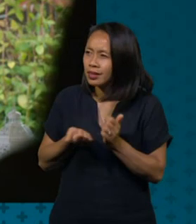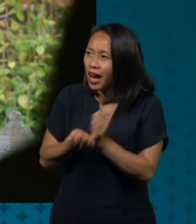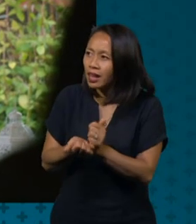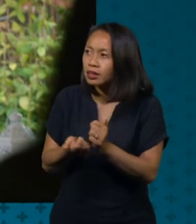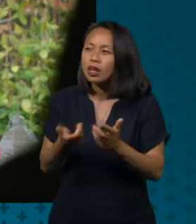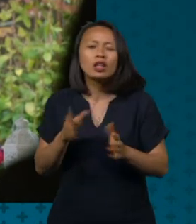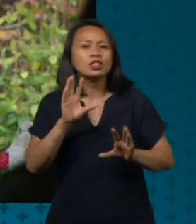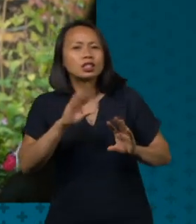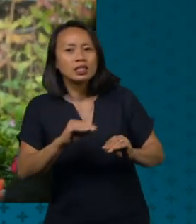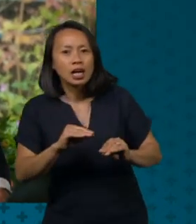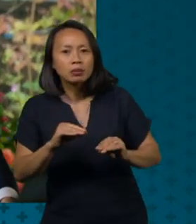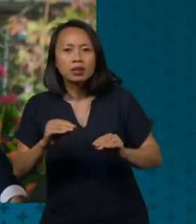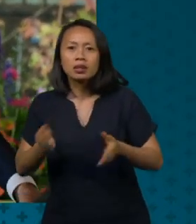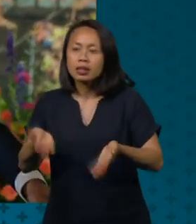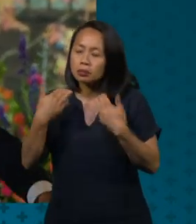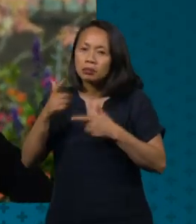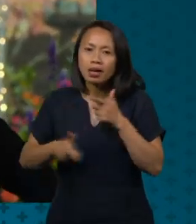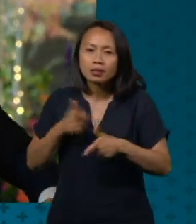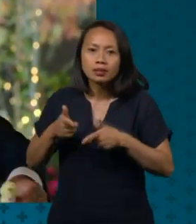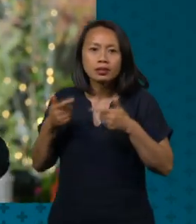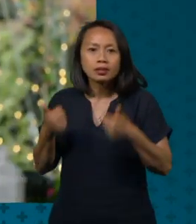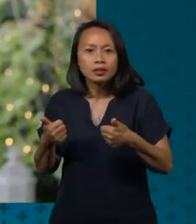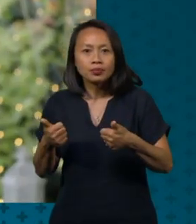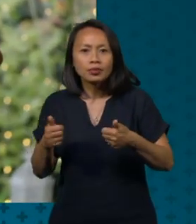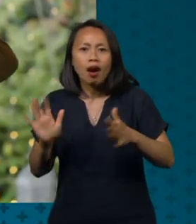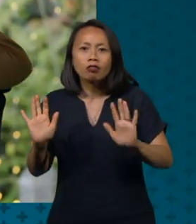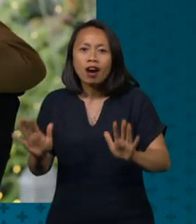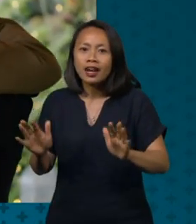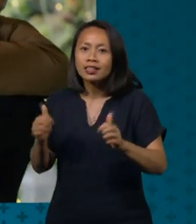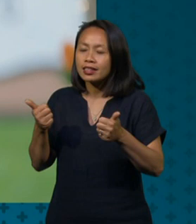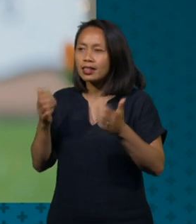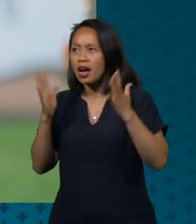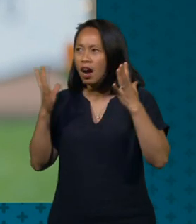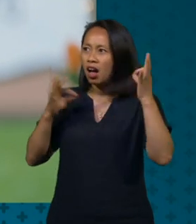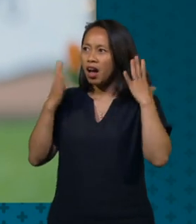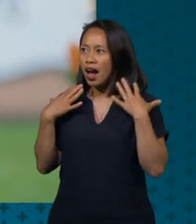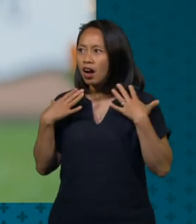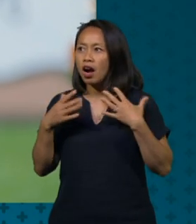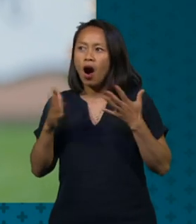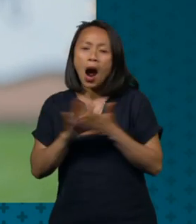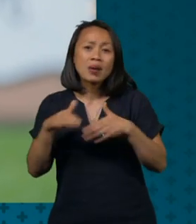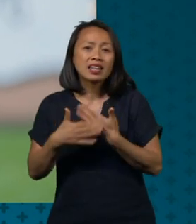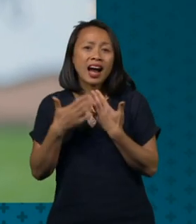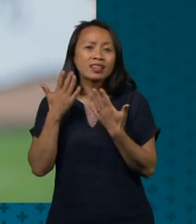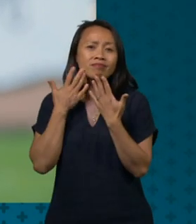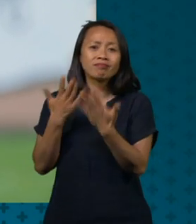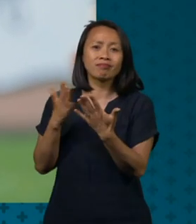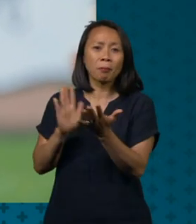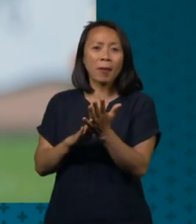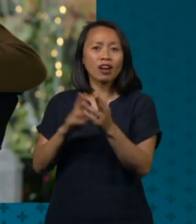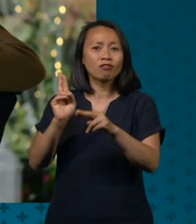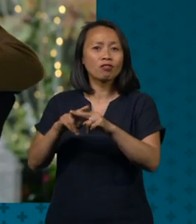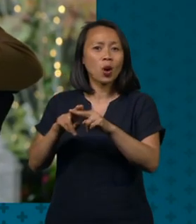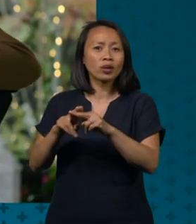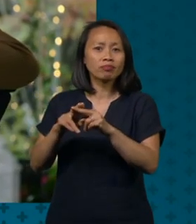And so at last, the happiest day ever could happen for Mike, for Fiona, but also for me, because I'd helped make it happen.